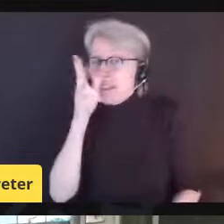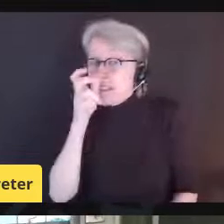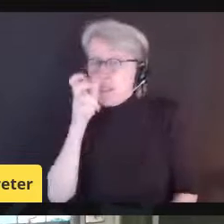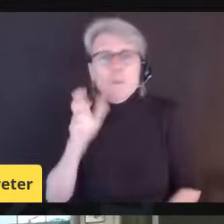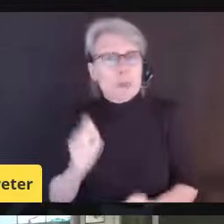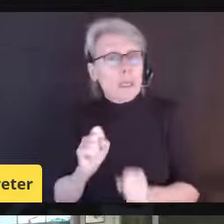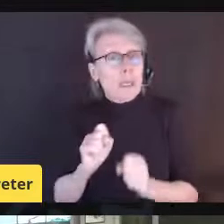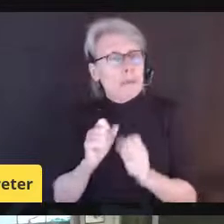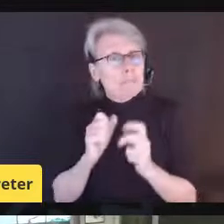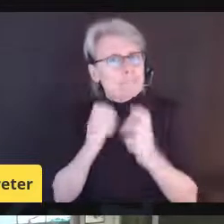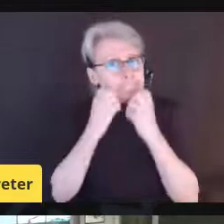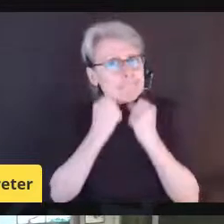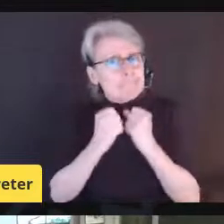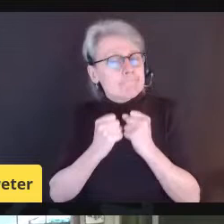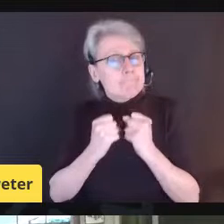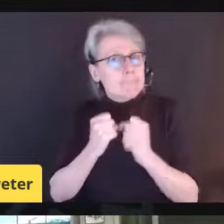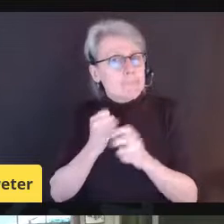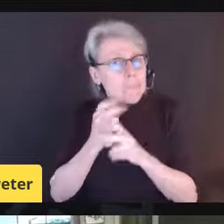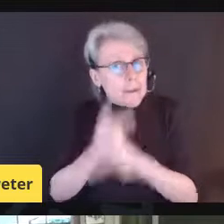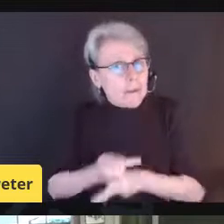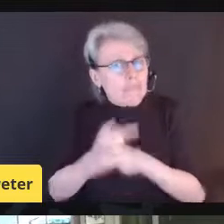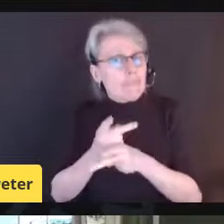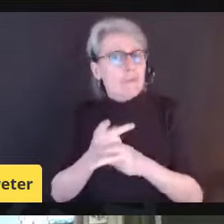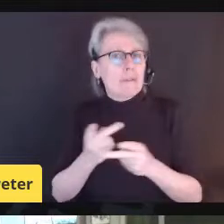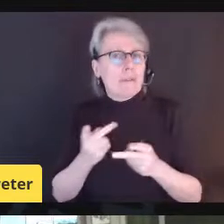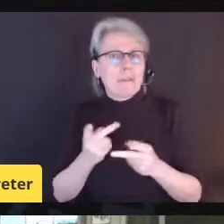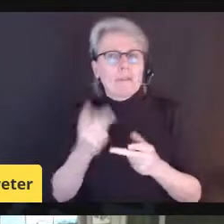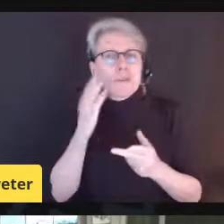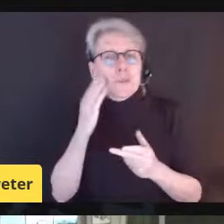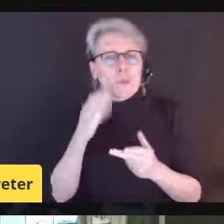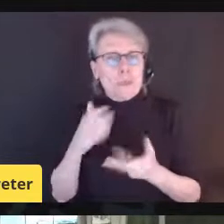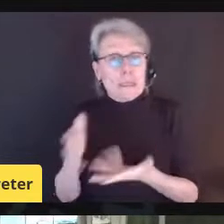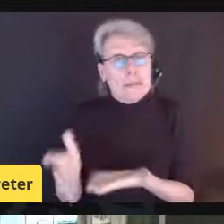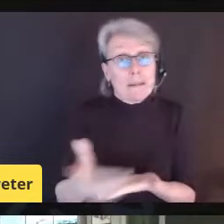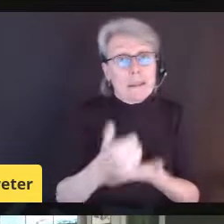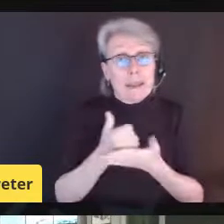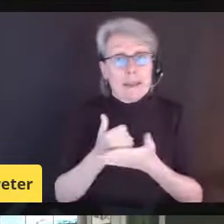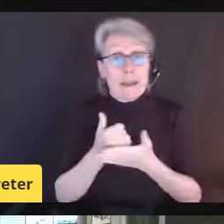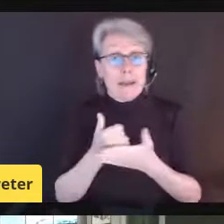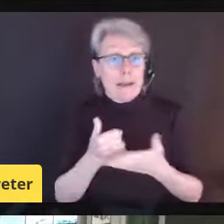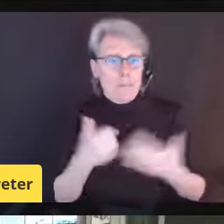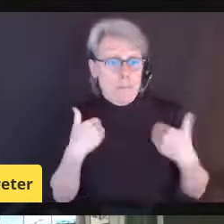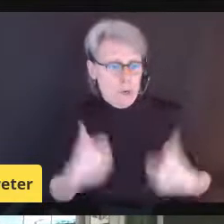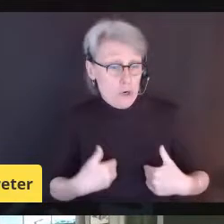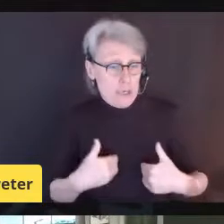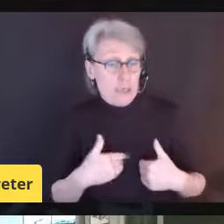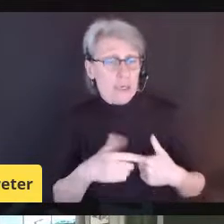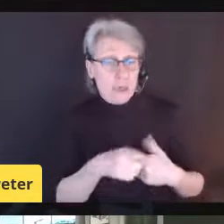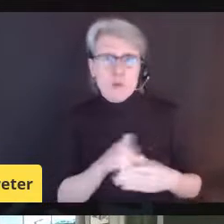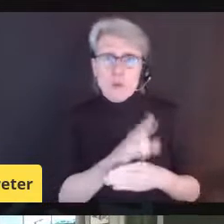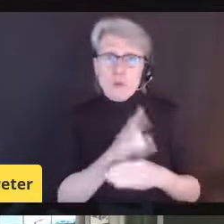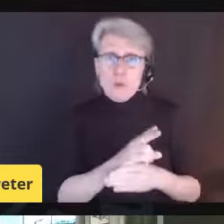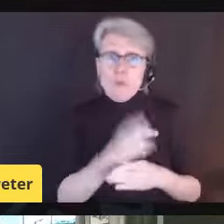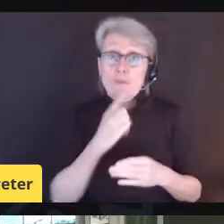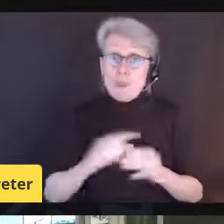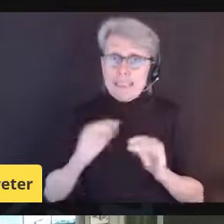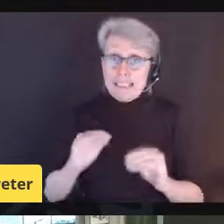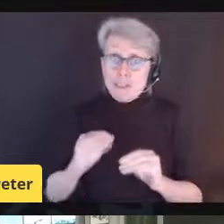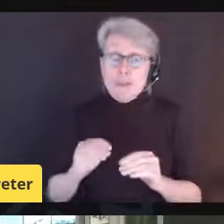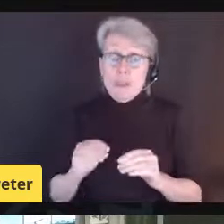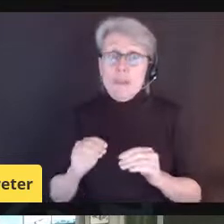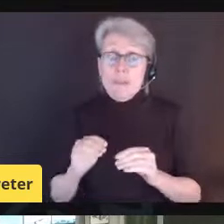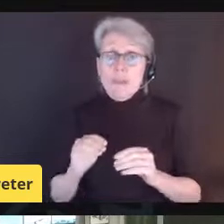the, like, the human remains that we have that we use to teach, these are people who donated their bodies. We didn't